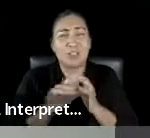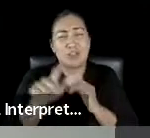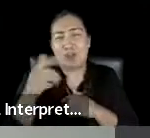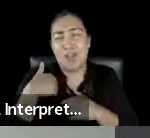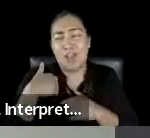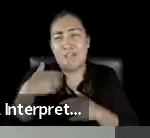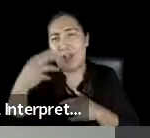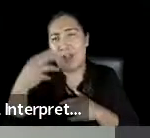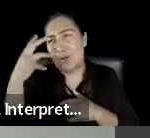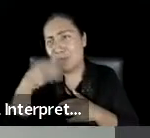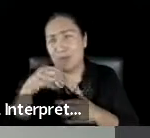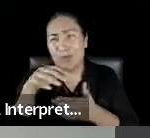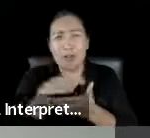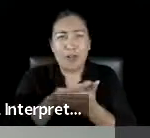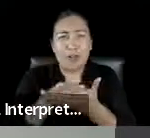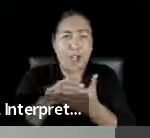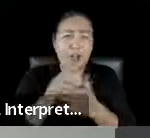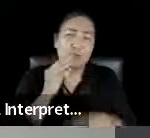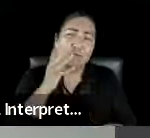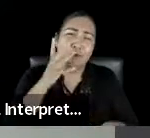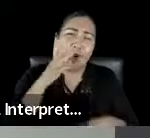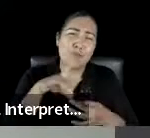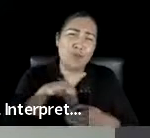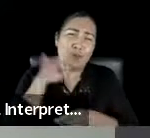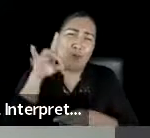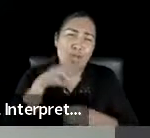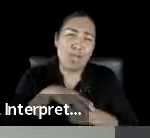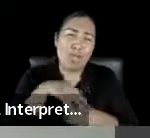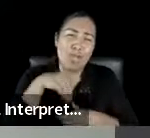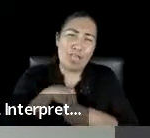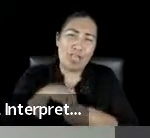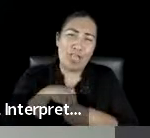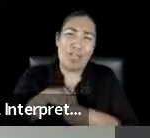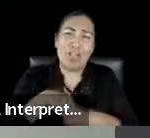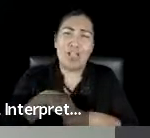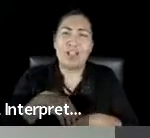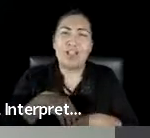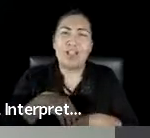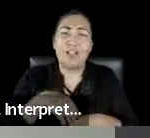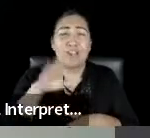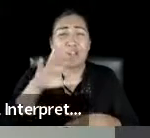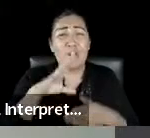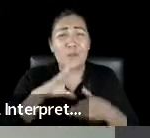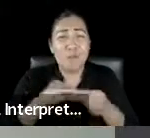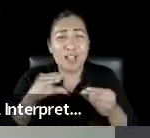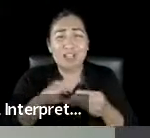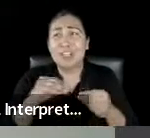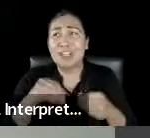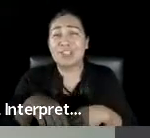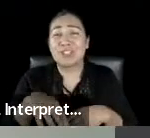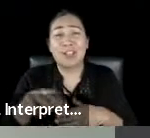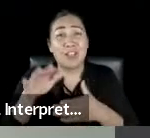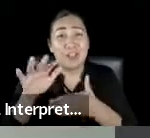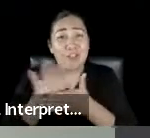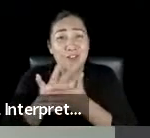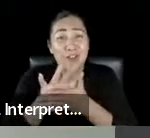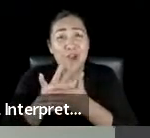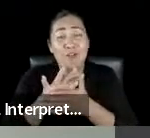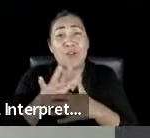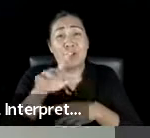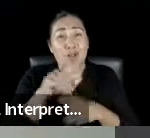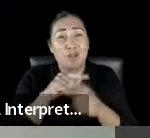a beautiful, kind, warm soul. And the message that you and your filmmakers, your teammates sent across in this film is